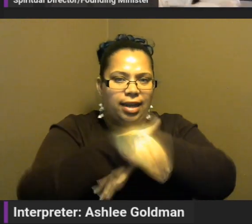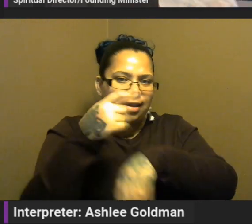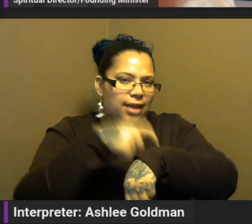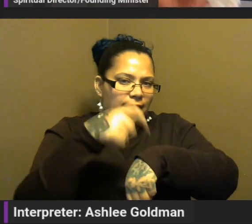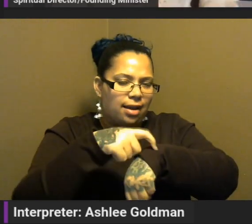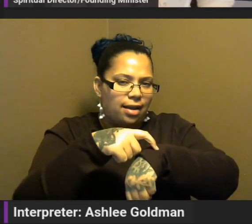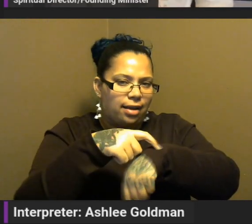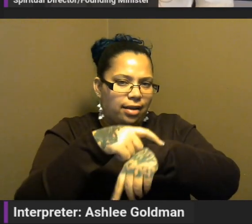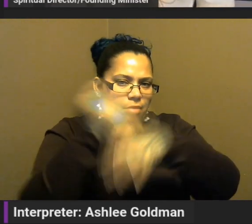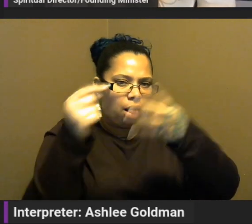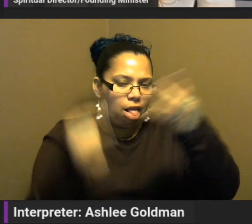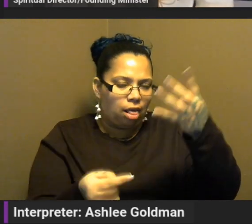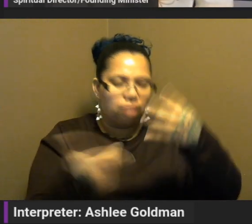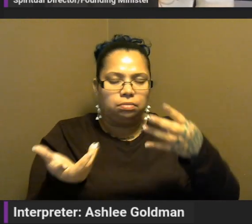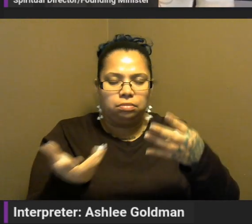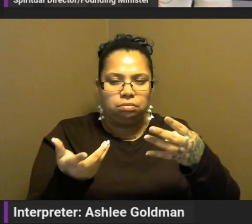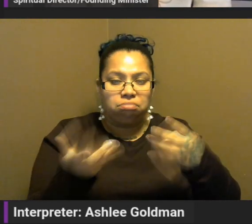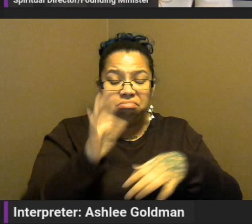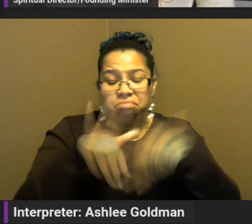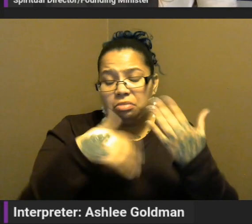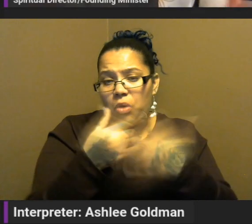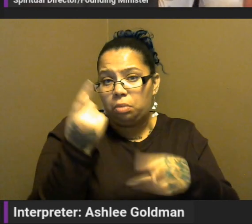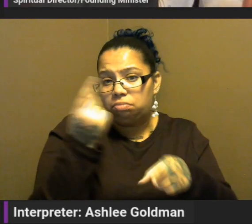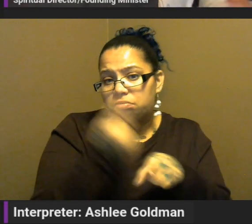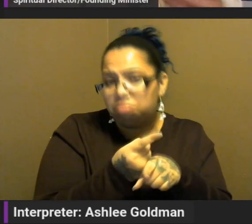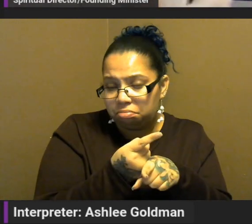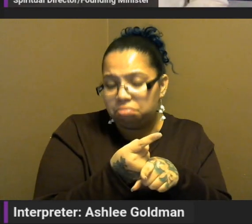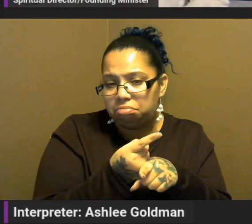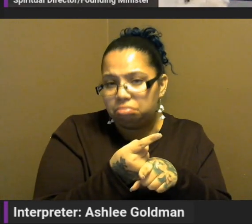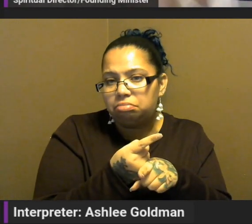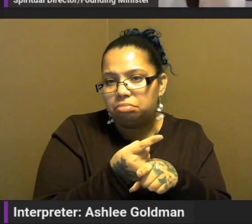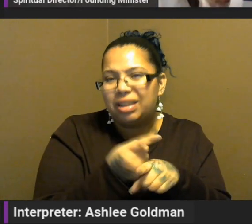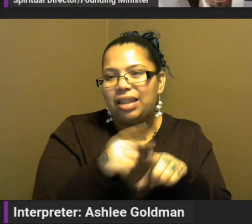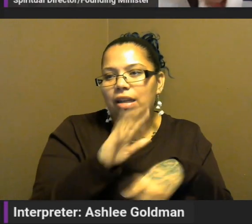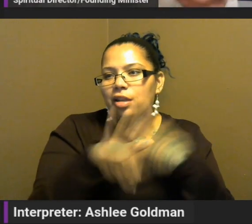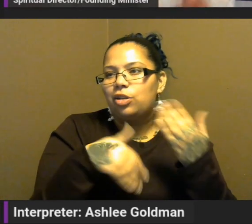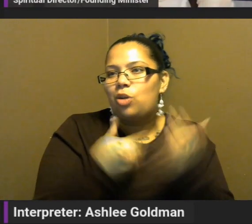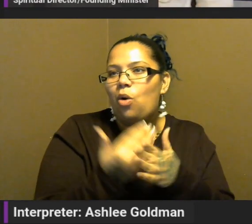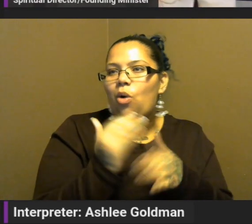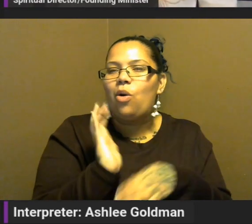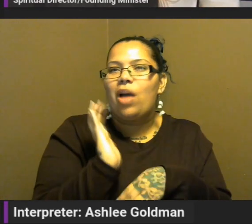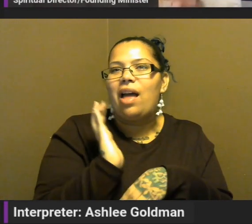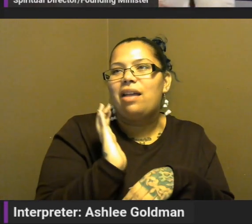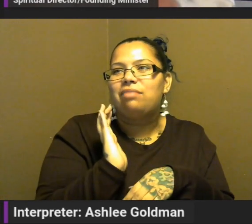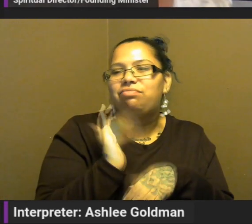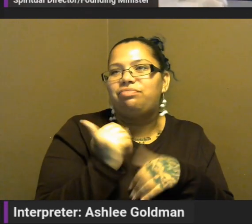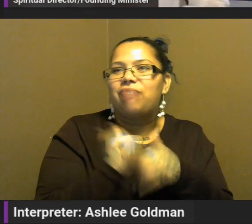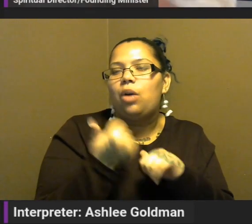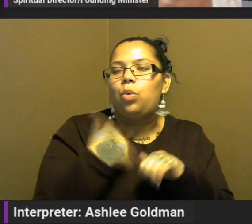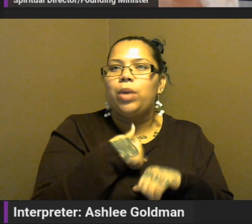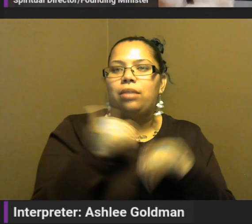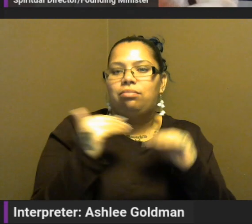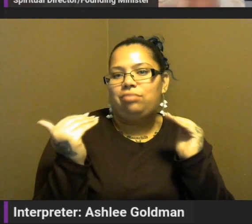All of this would be accurate. And all of this is how we equate darkness. We equate